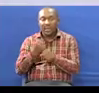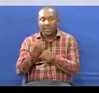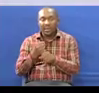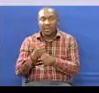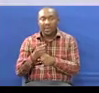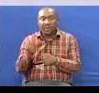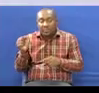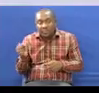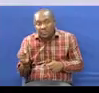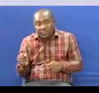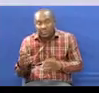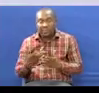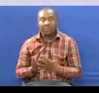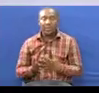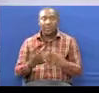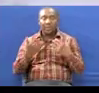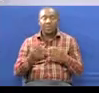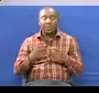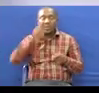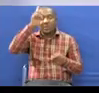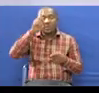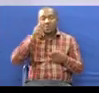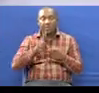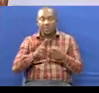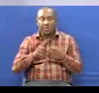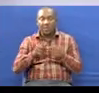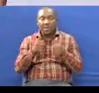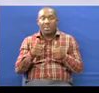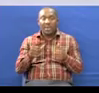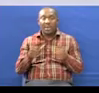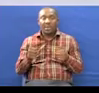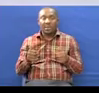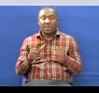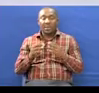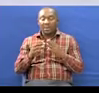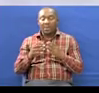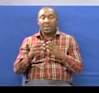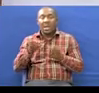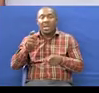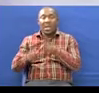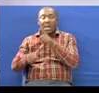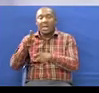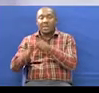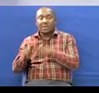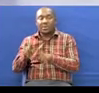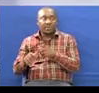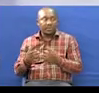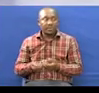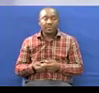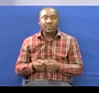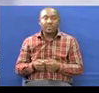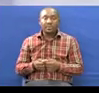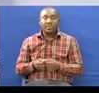populations. So the government also may plan on the ways of reducing the dependency ratio, the ways of reducing